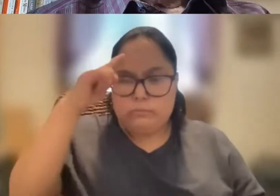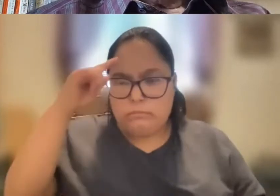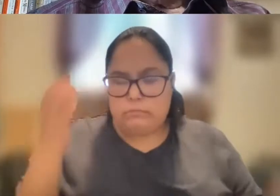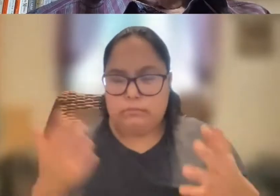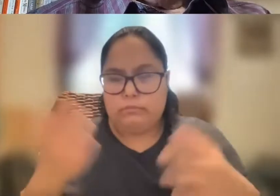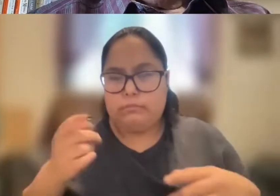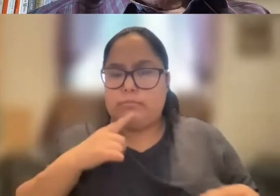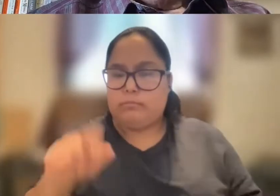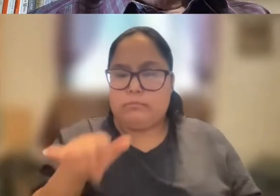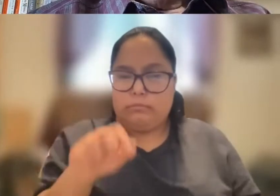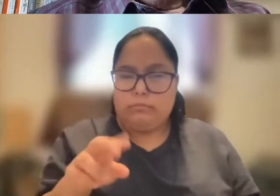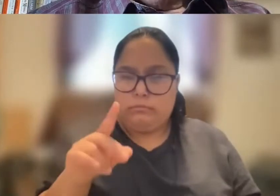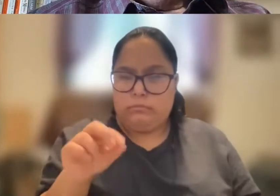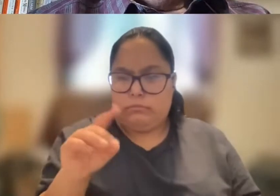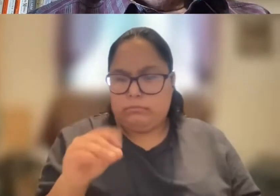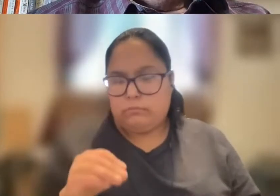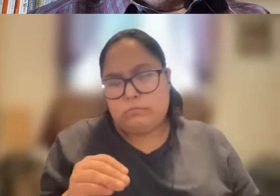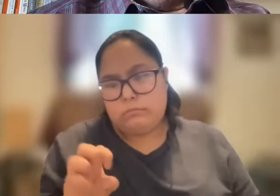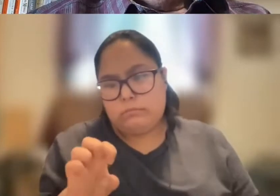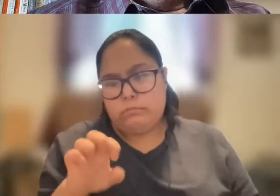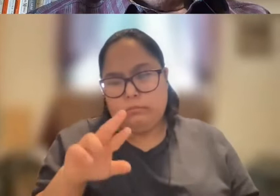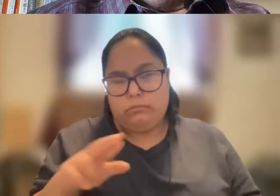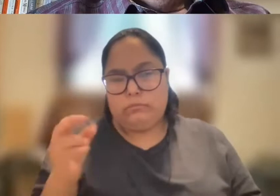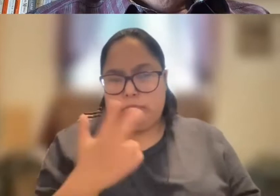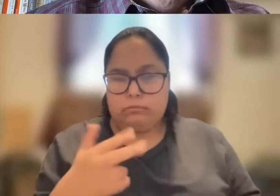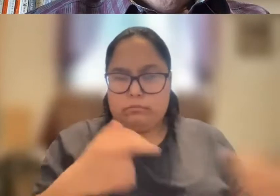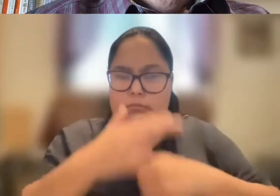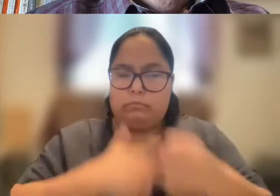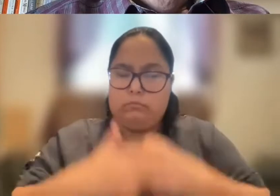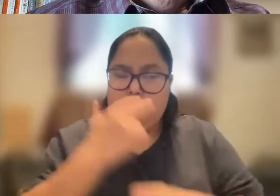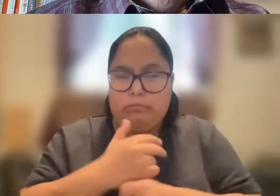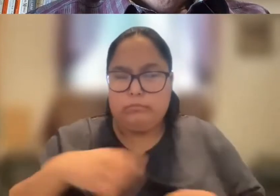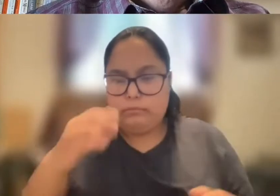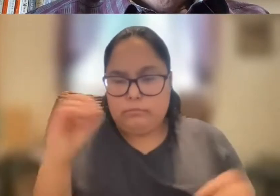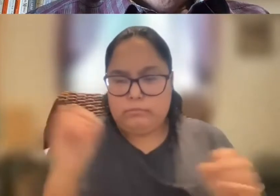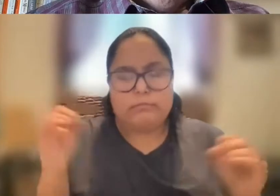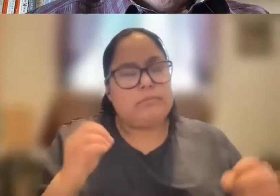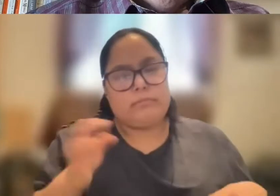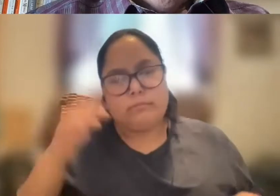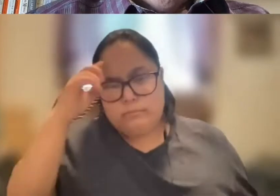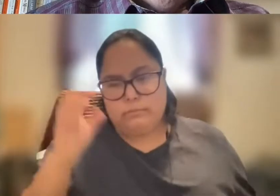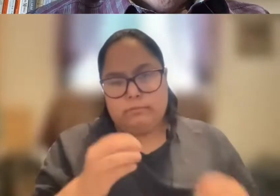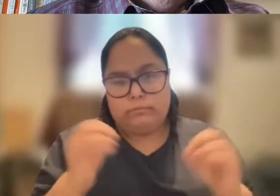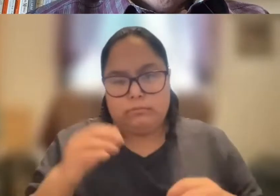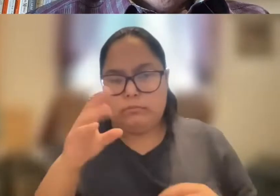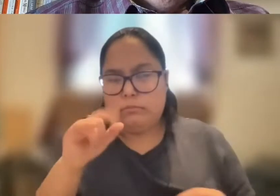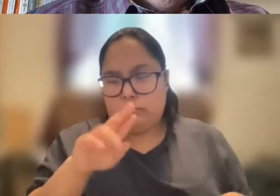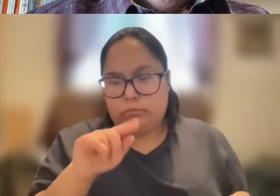done, and that's where it ended. For 3 years, there was no movement, there was no traction, there was no